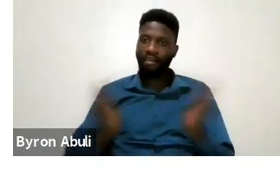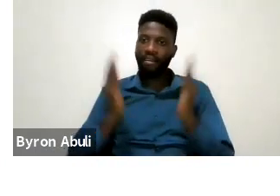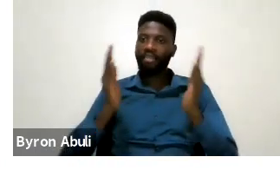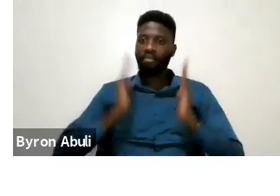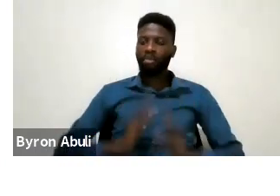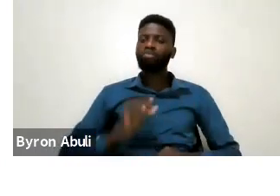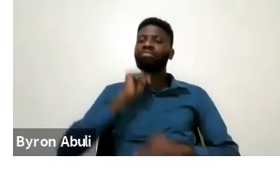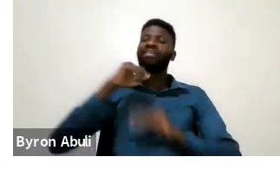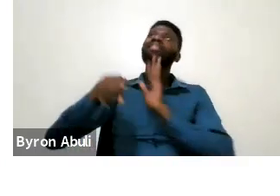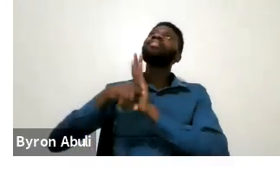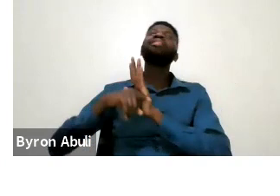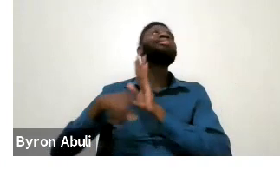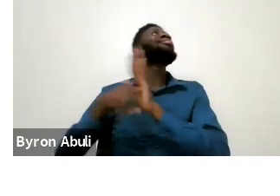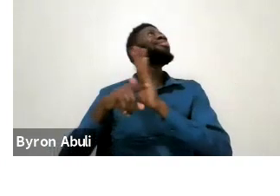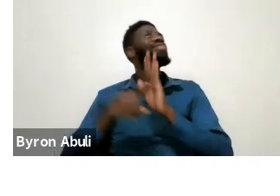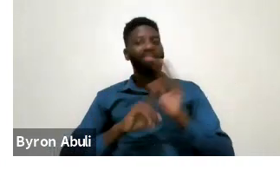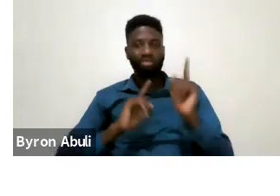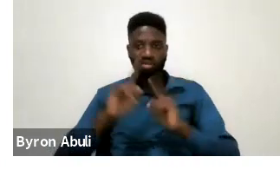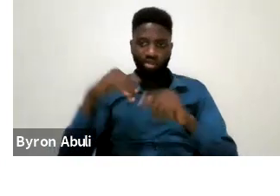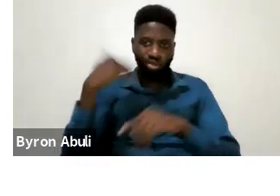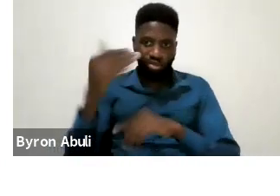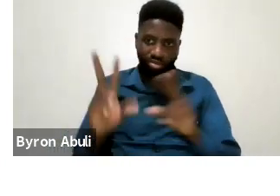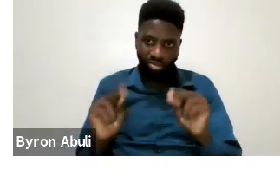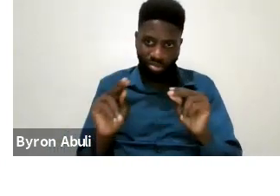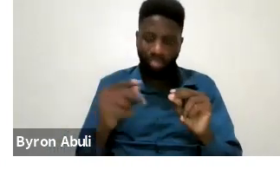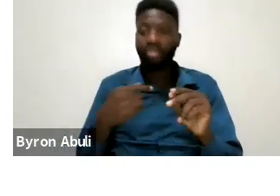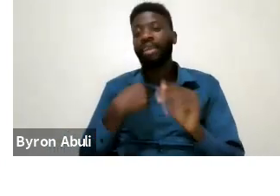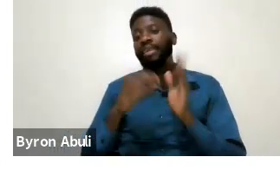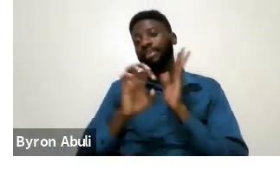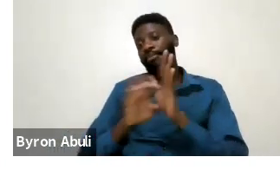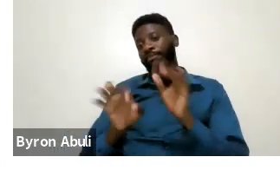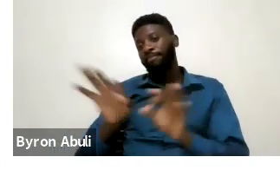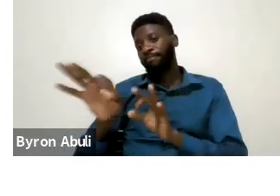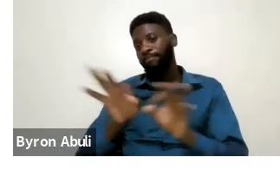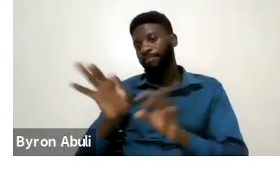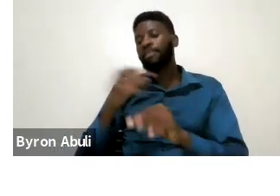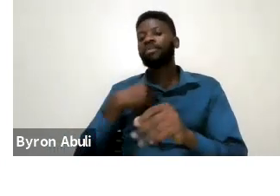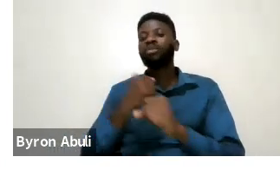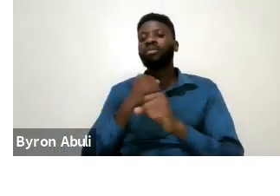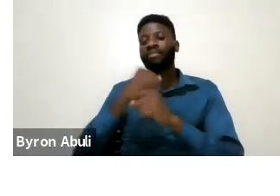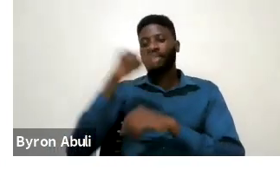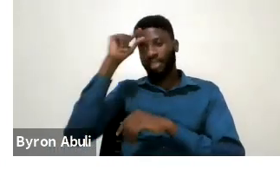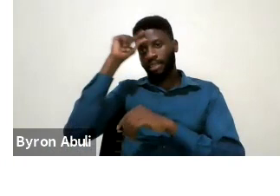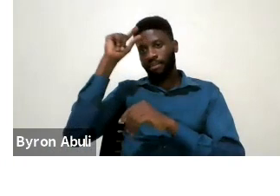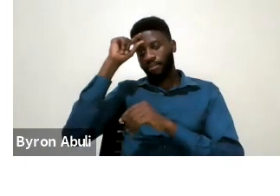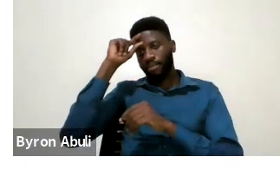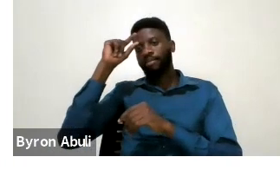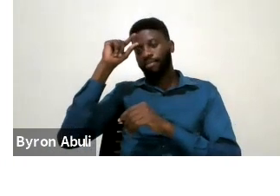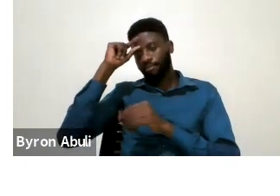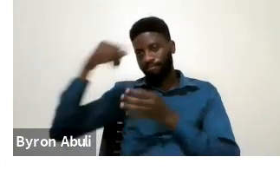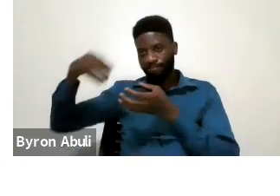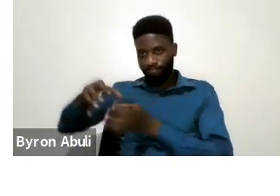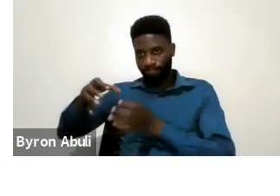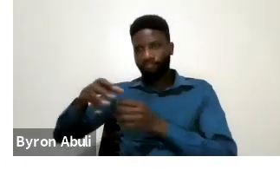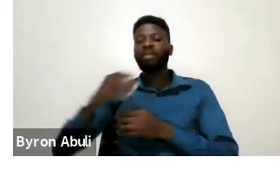that negative employee who, and I'll just give you an example of, because I work in a government entity. A lot of times we deal